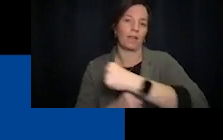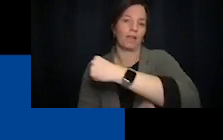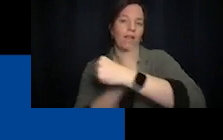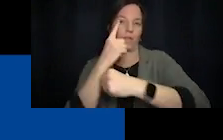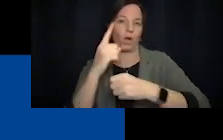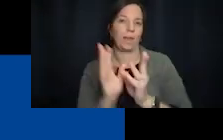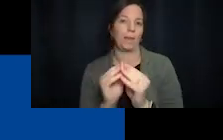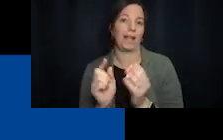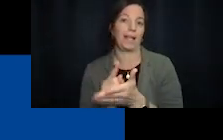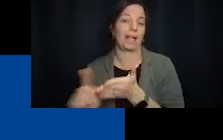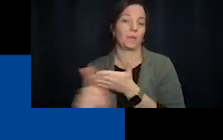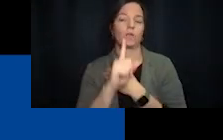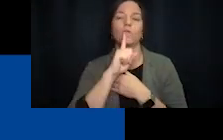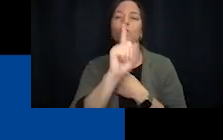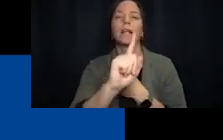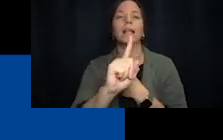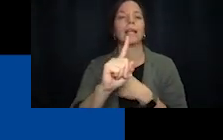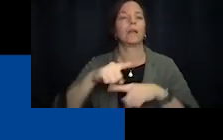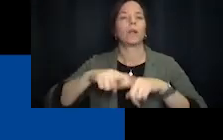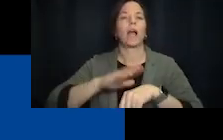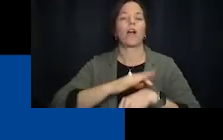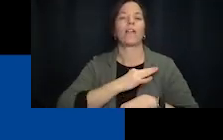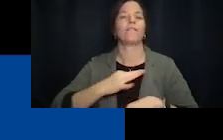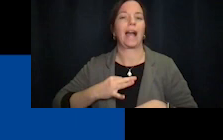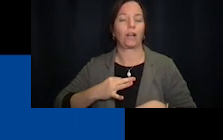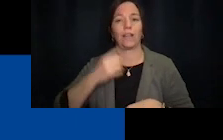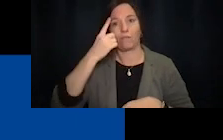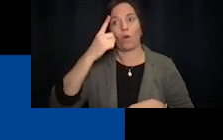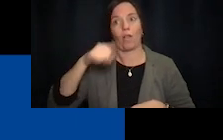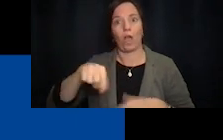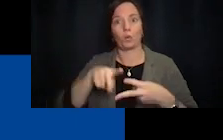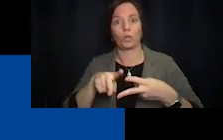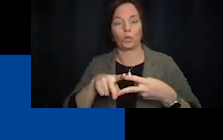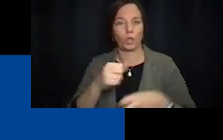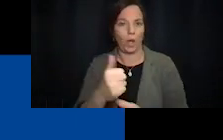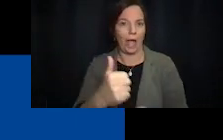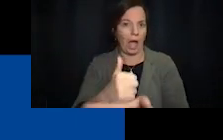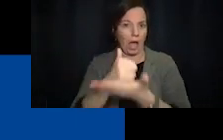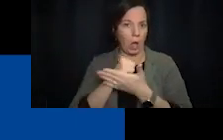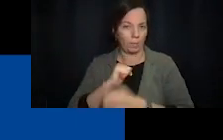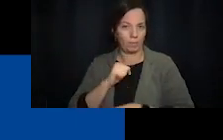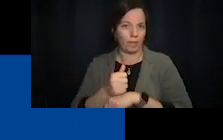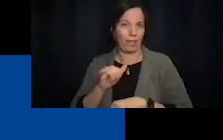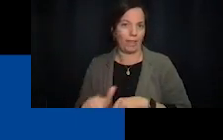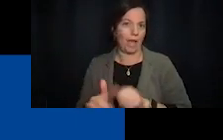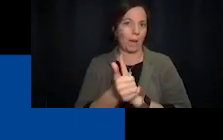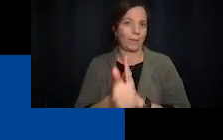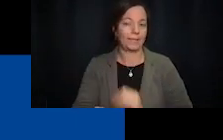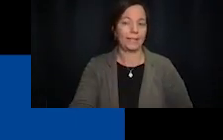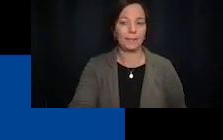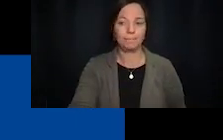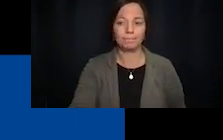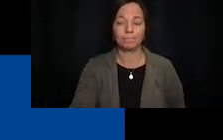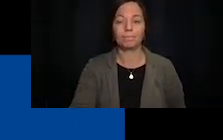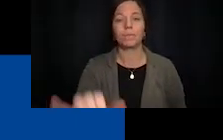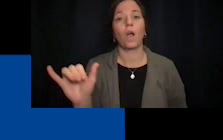next week, really relying on faculty in those disciplines to help to shape those competencies. Along